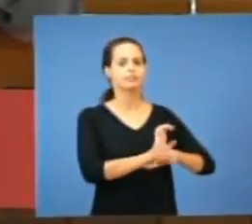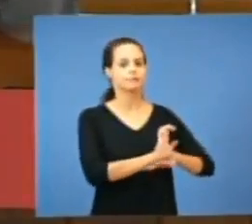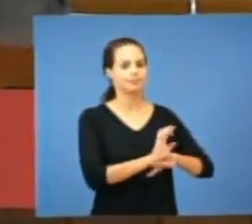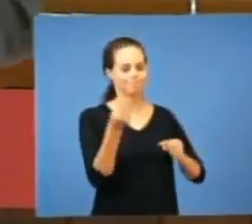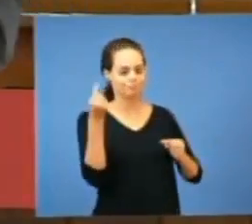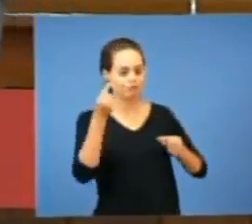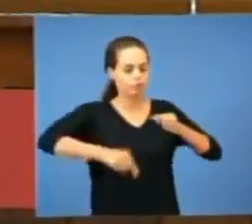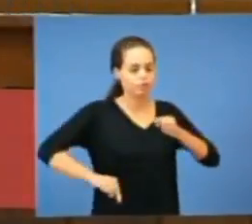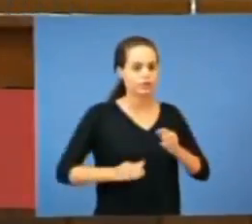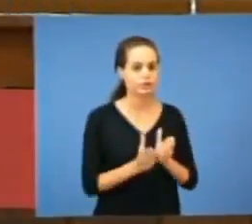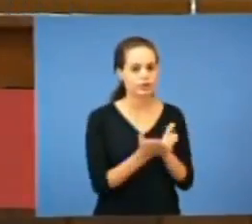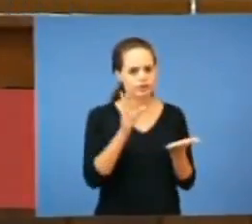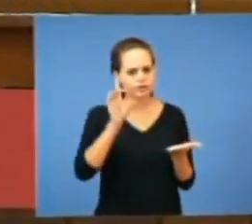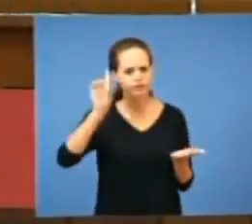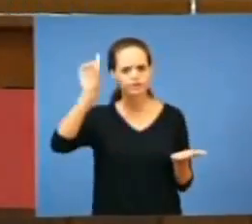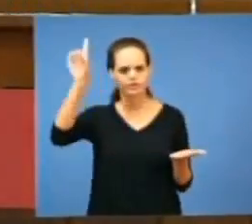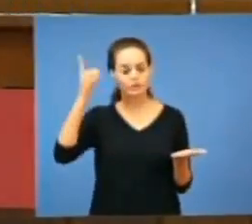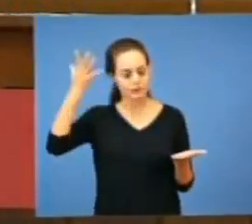opposition against the word.